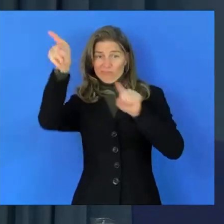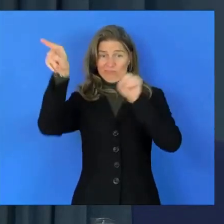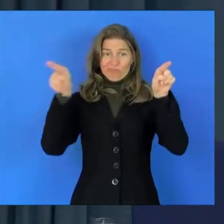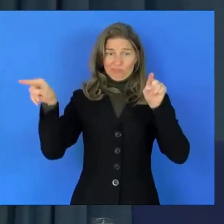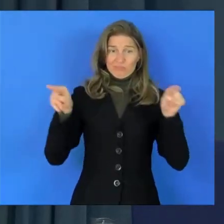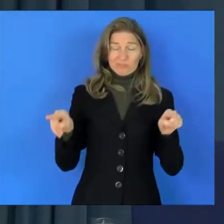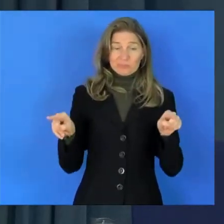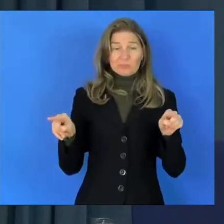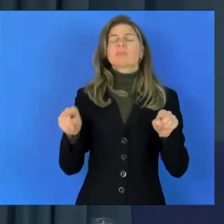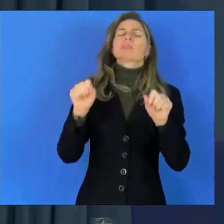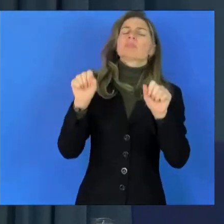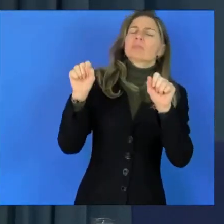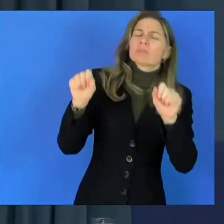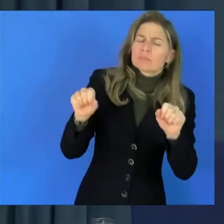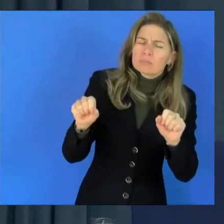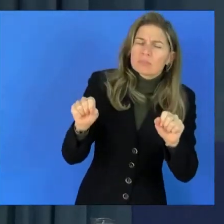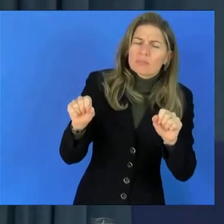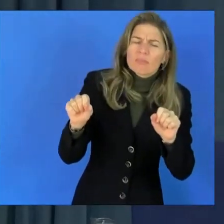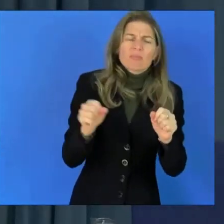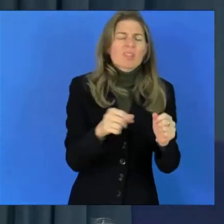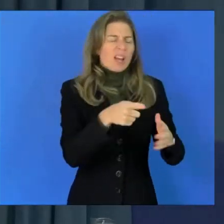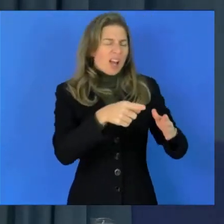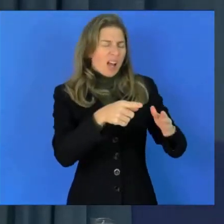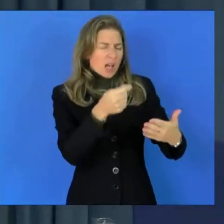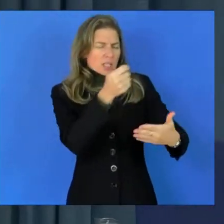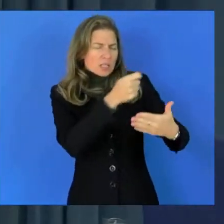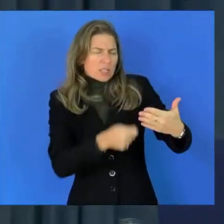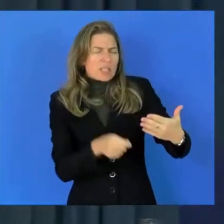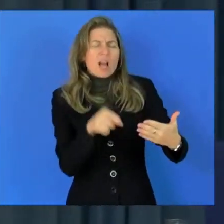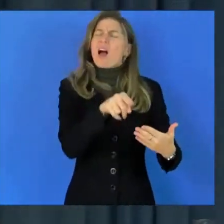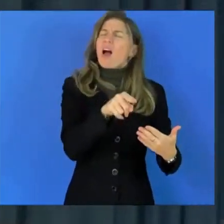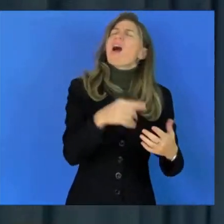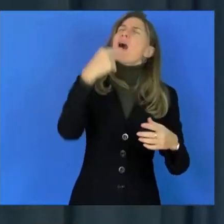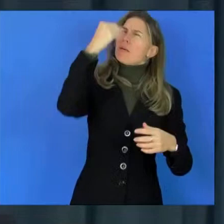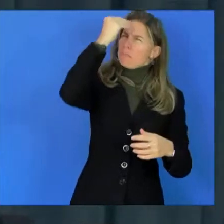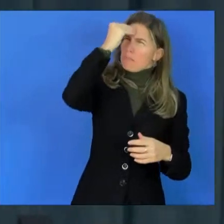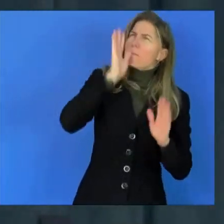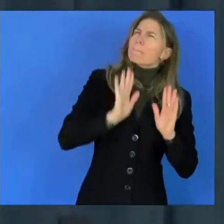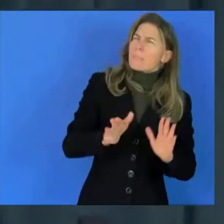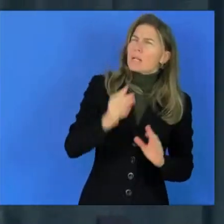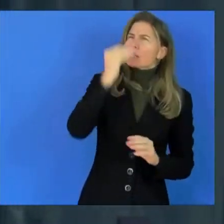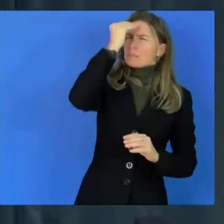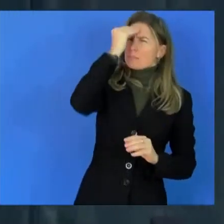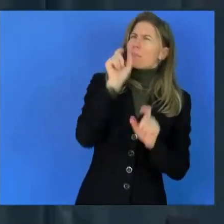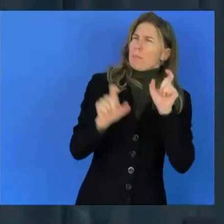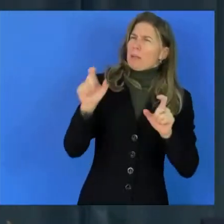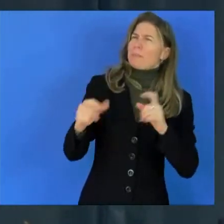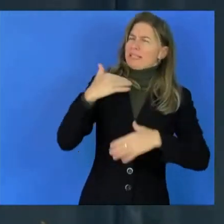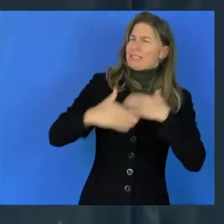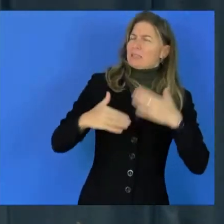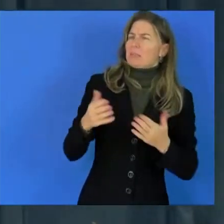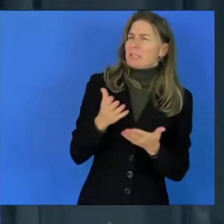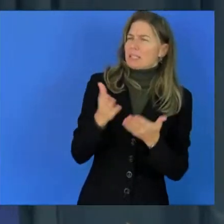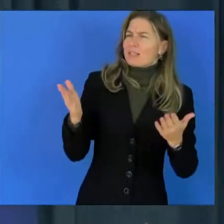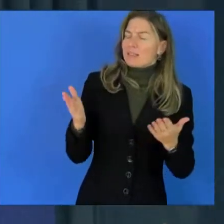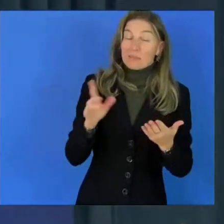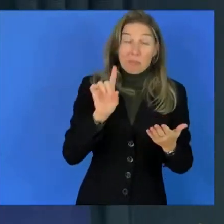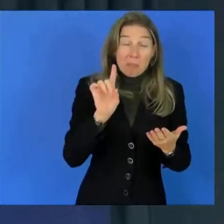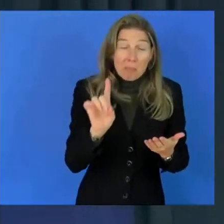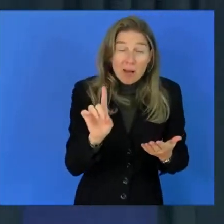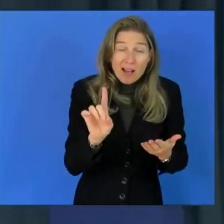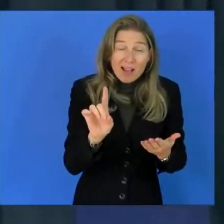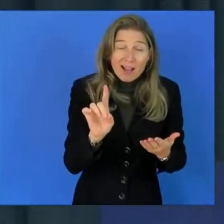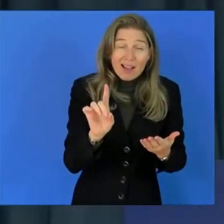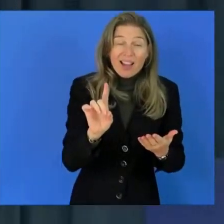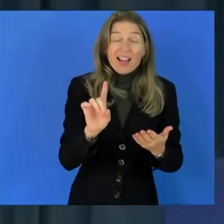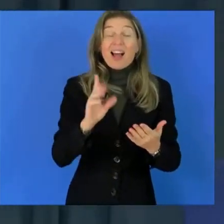mind. Well, we always knew that, didn't we? That the insight and innovation comes from a different lived experience.